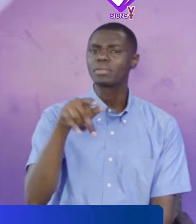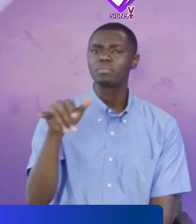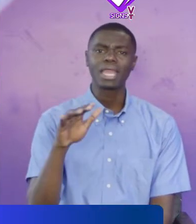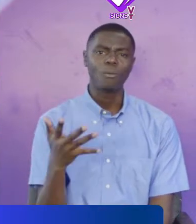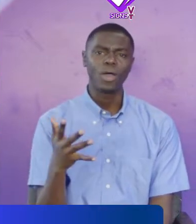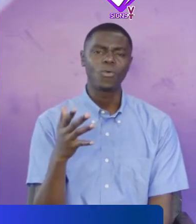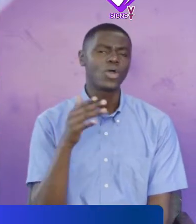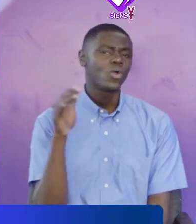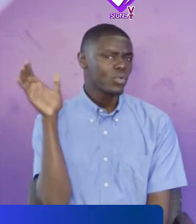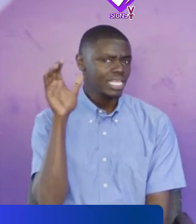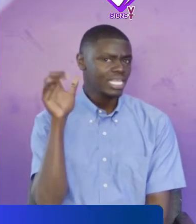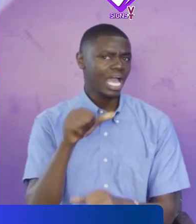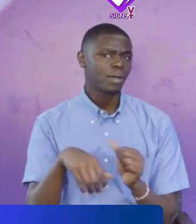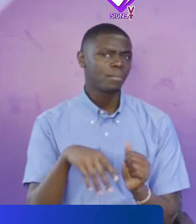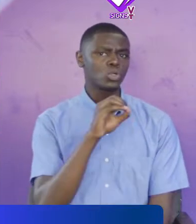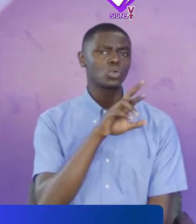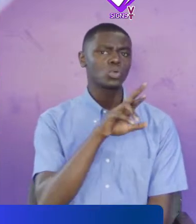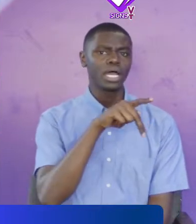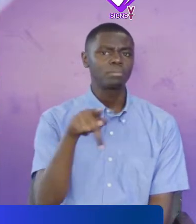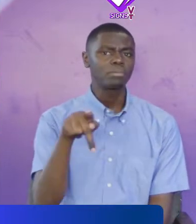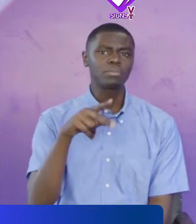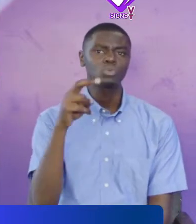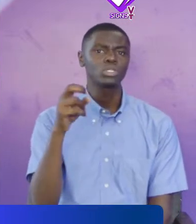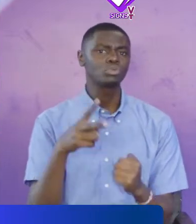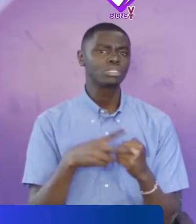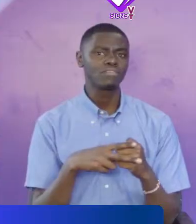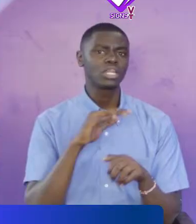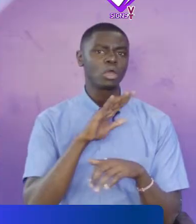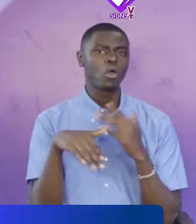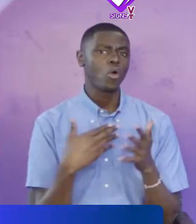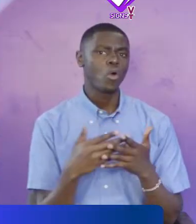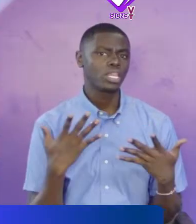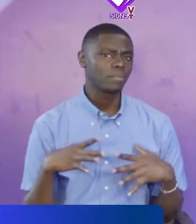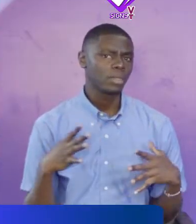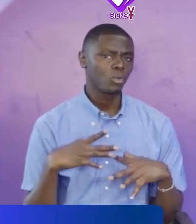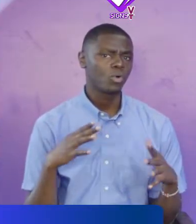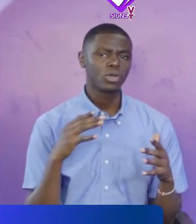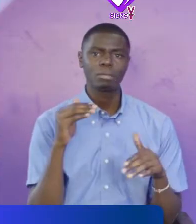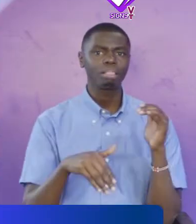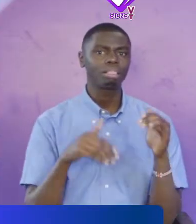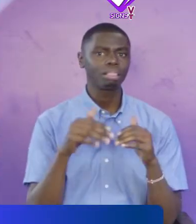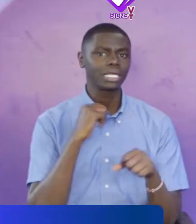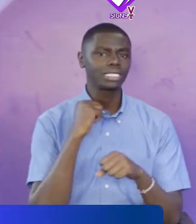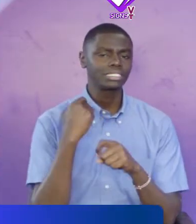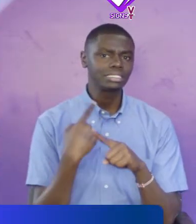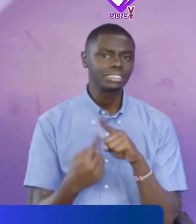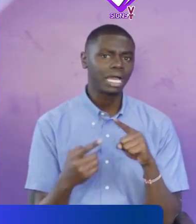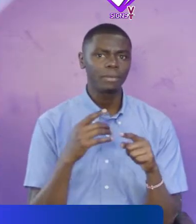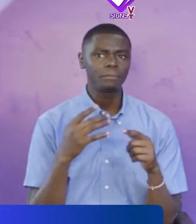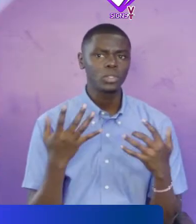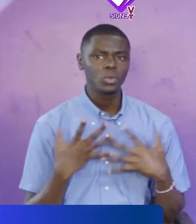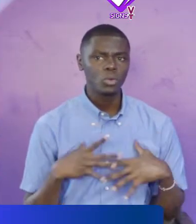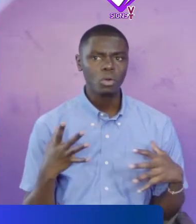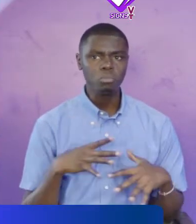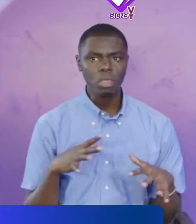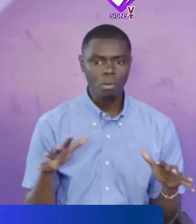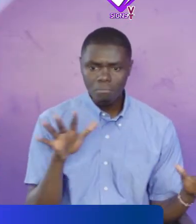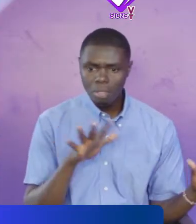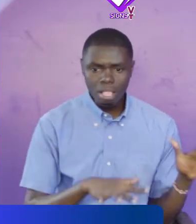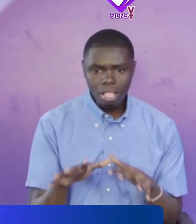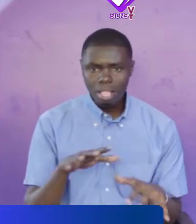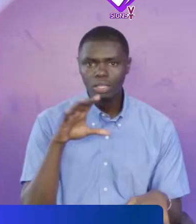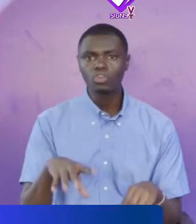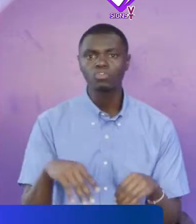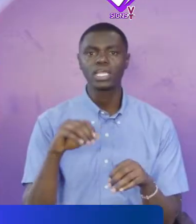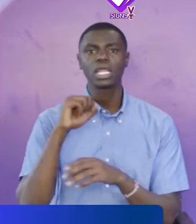about the ORPP when it's 2027, everybody, or when it's an electioneering period, and everybody's scrambling to find a political